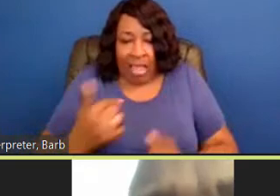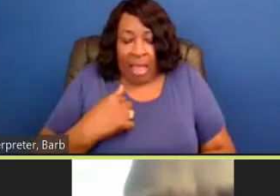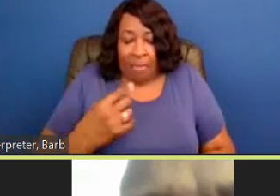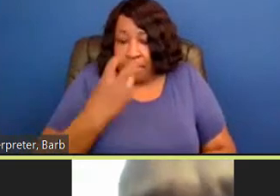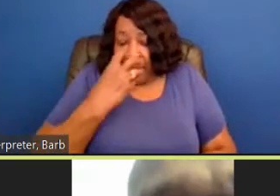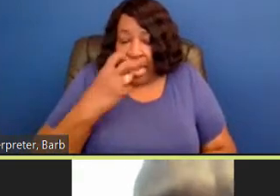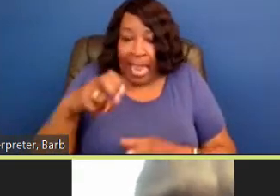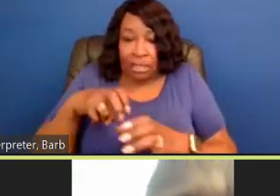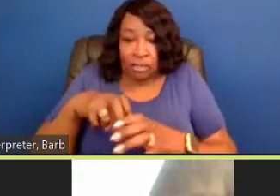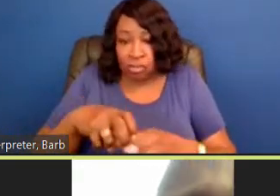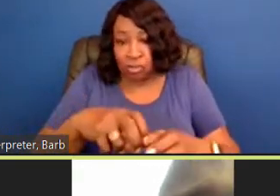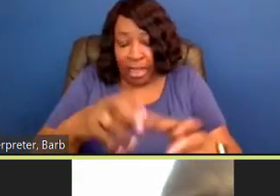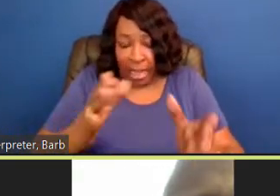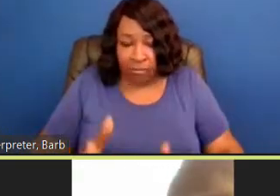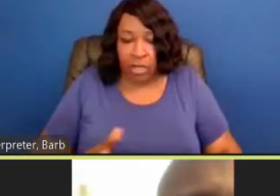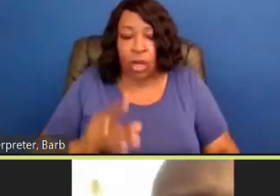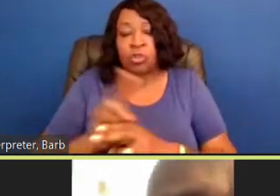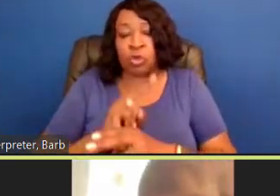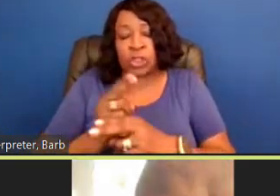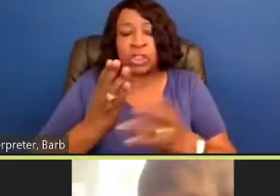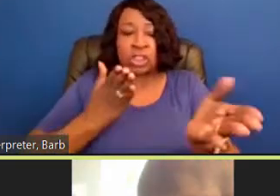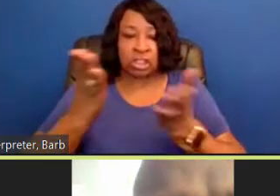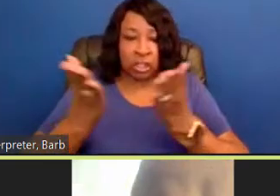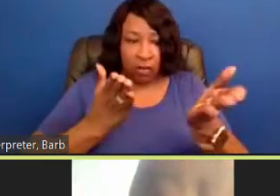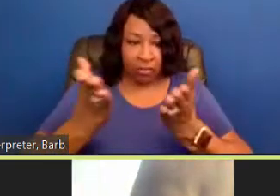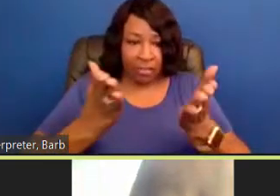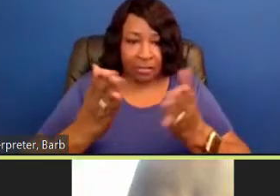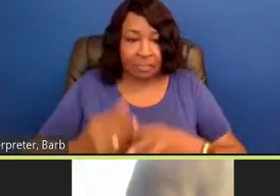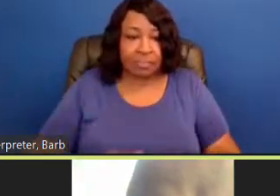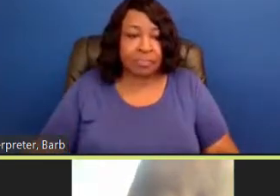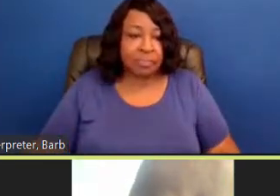traveler using this service.